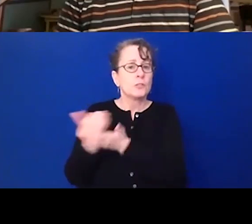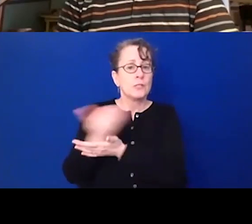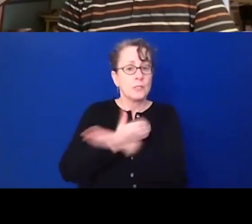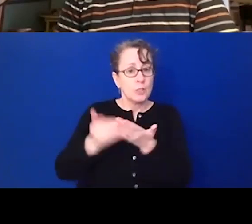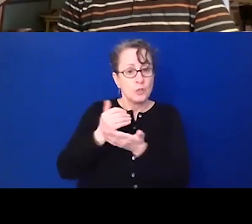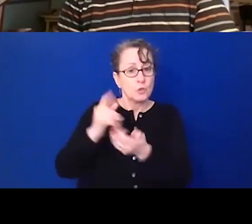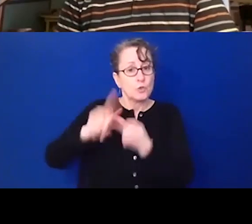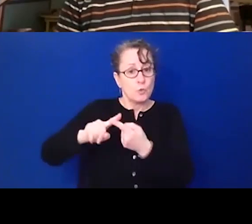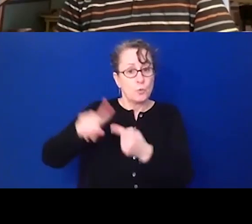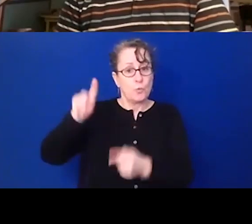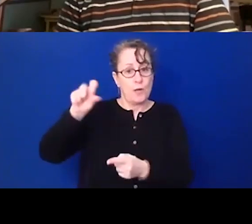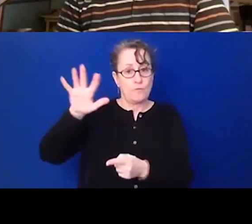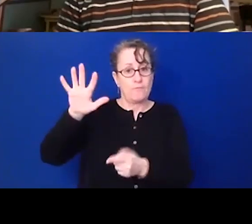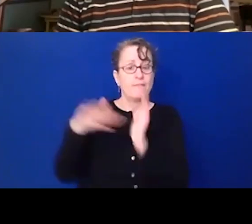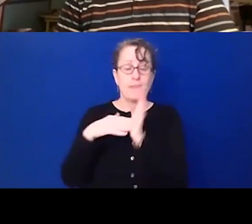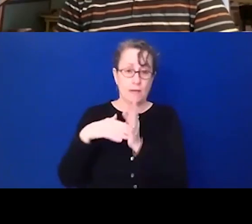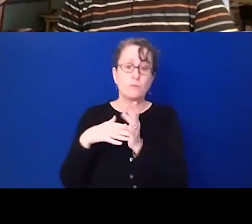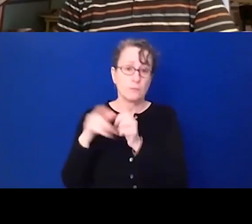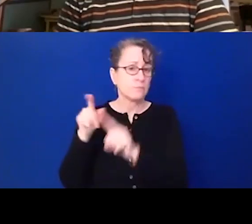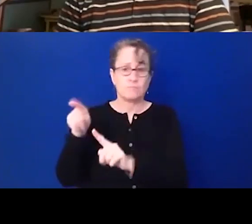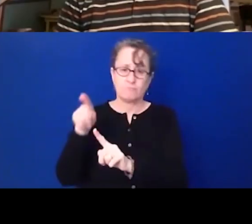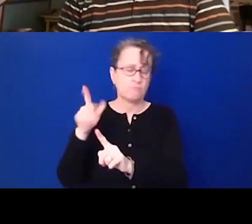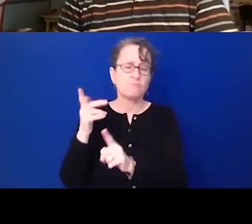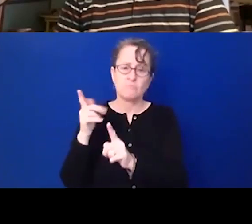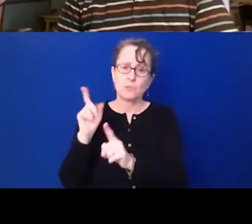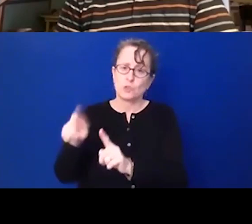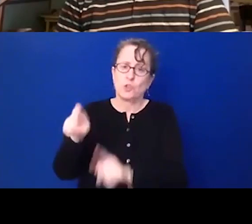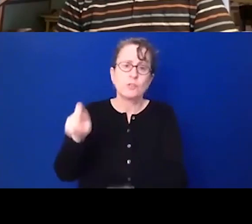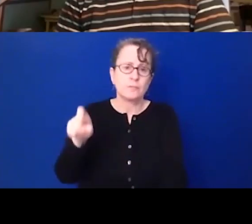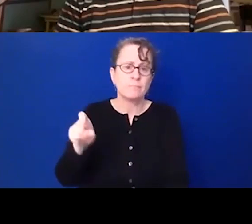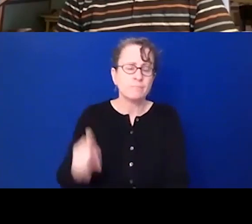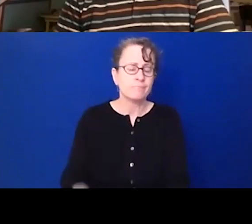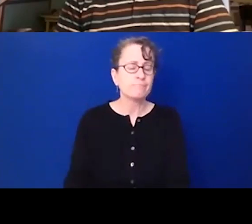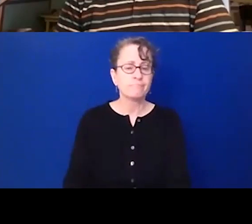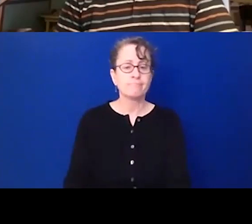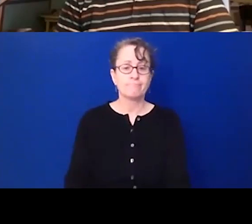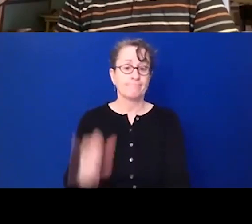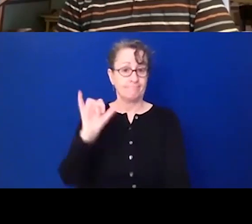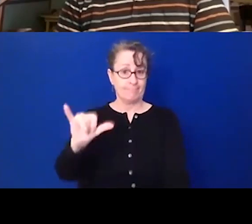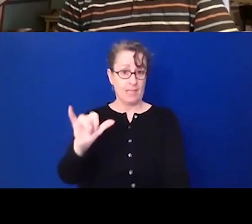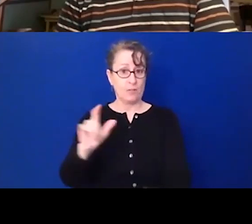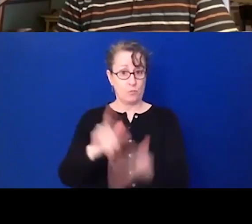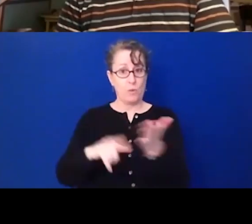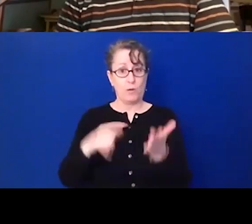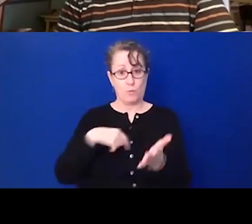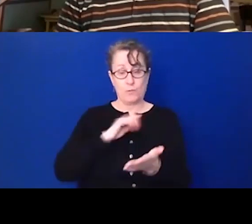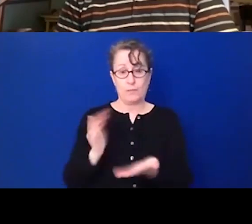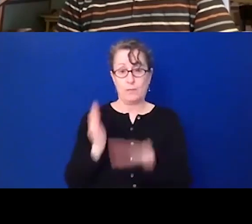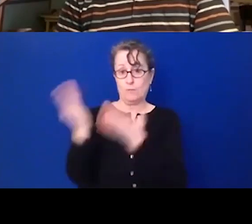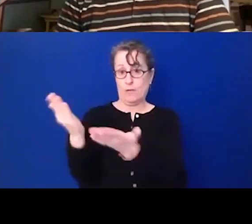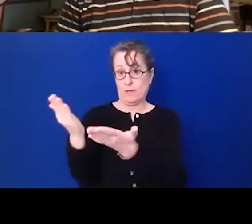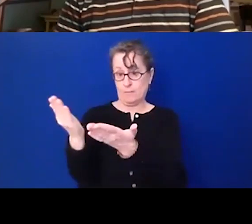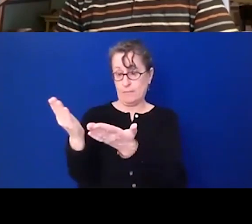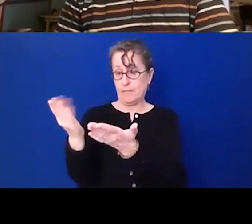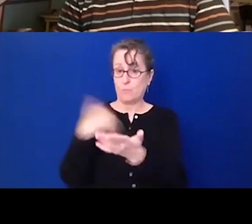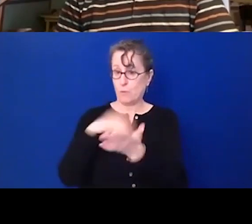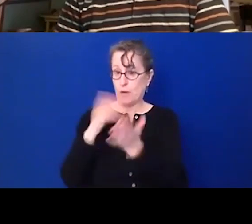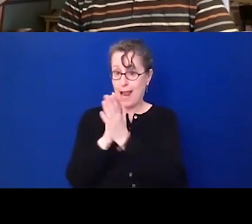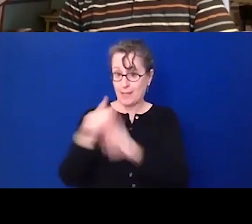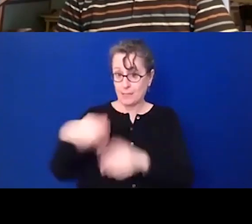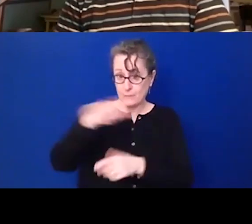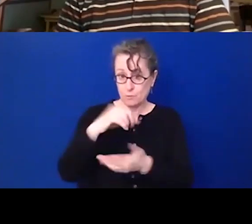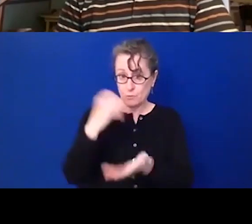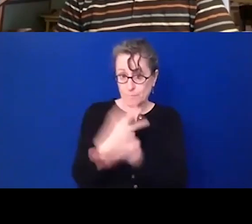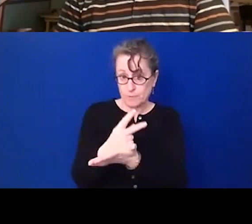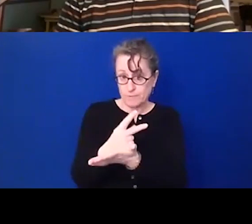you for raising the question. And that's what's before you tonight. that relates to the budget that we're asking you to approve. There is one